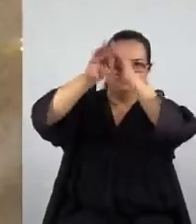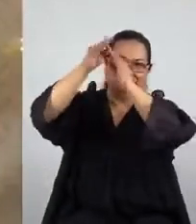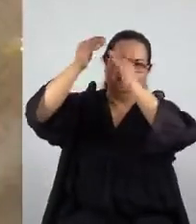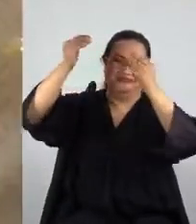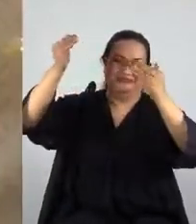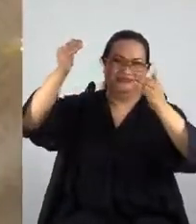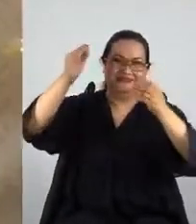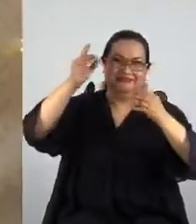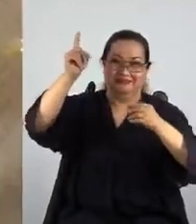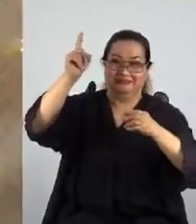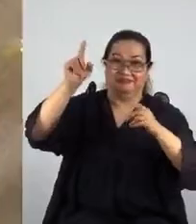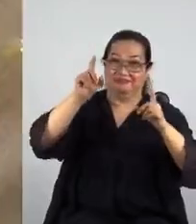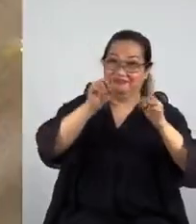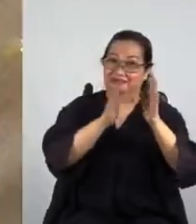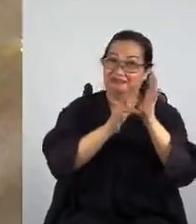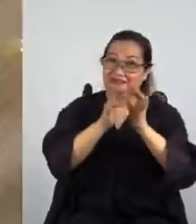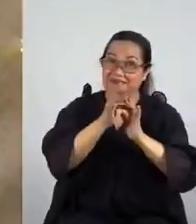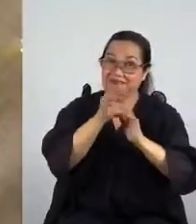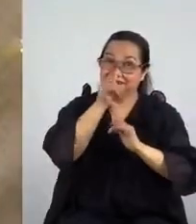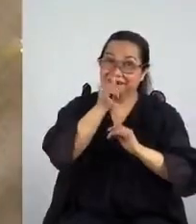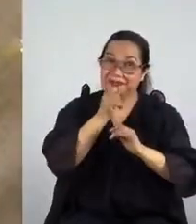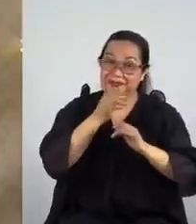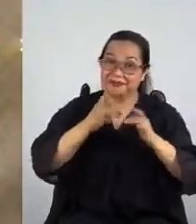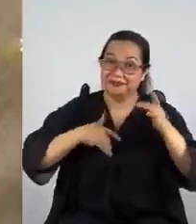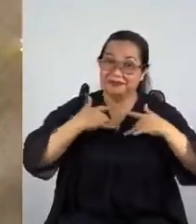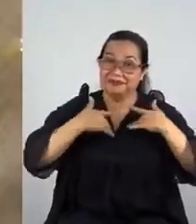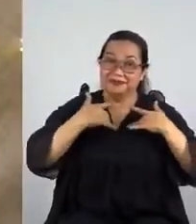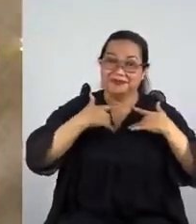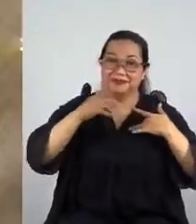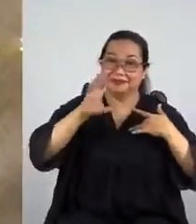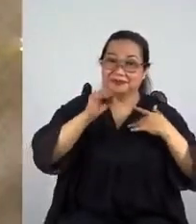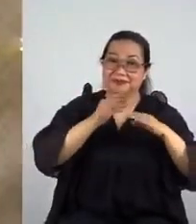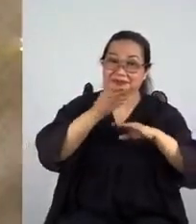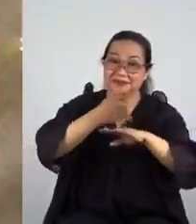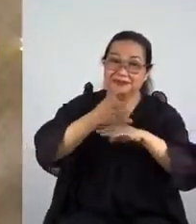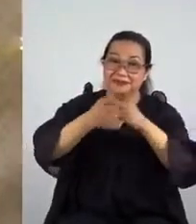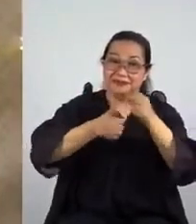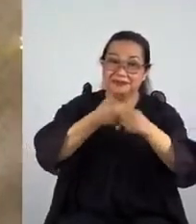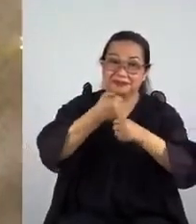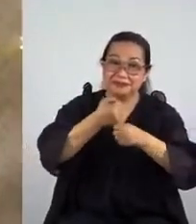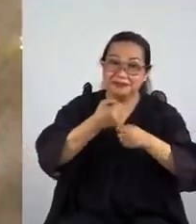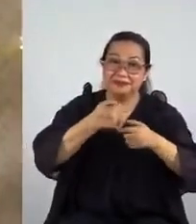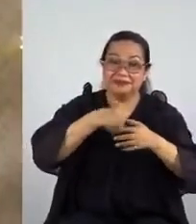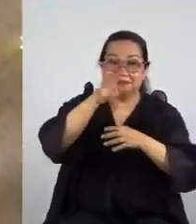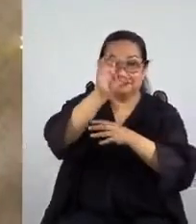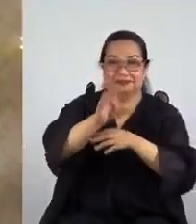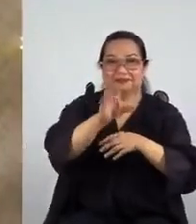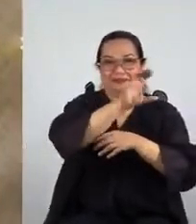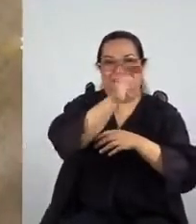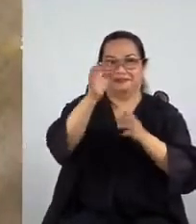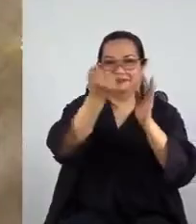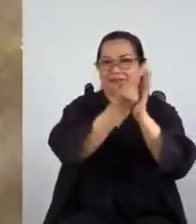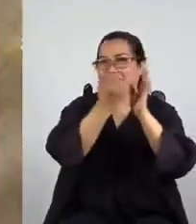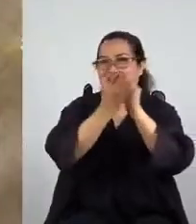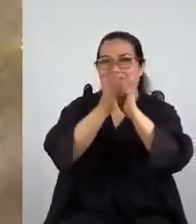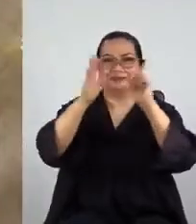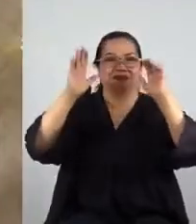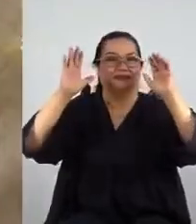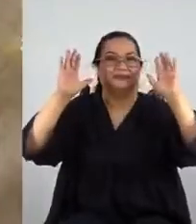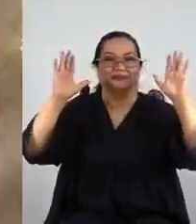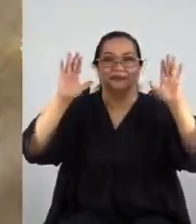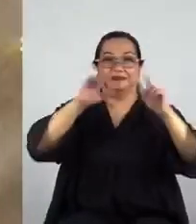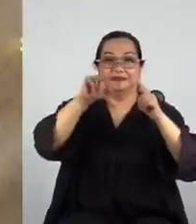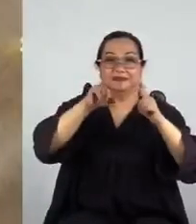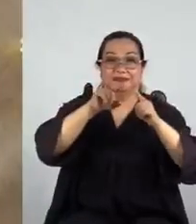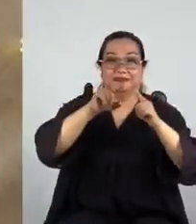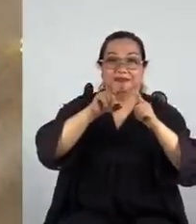And didn't Jesus just endure for the joy that awaits Him beyond the suffering and the shame of the cross? Friends, when